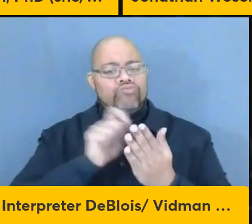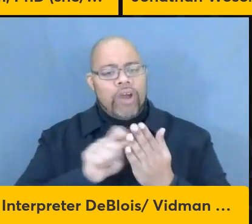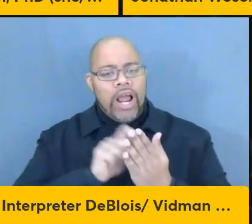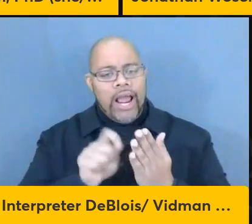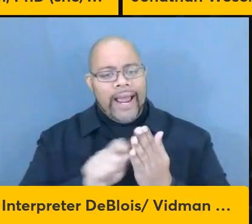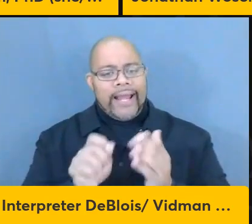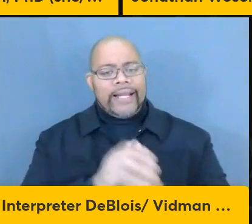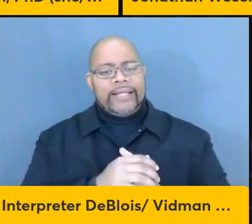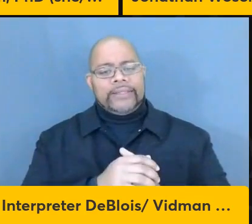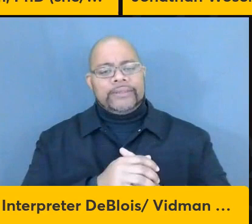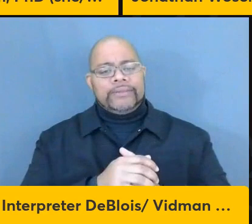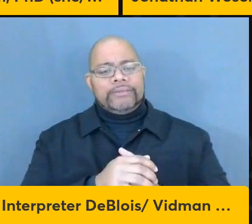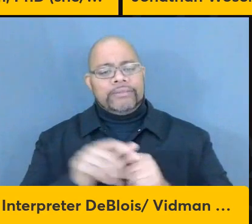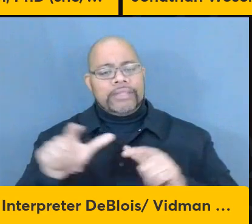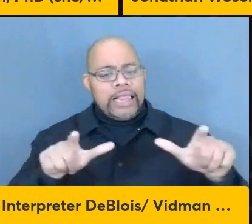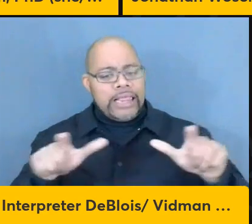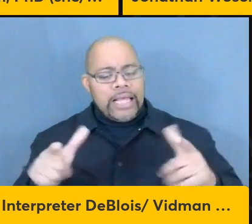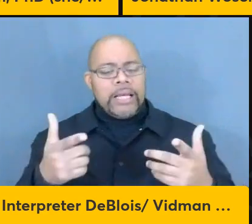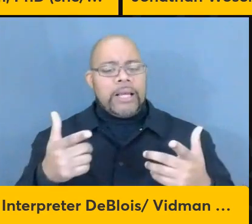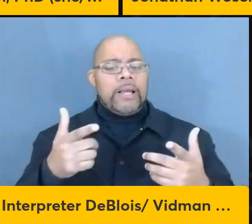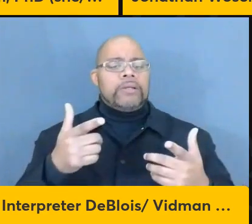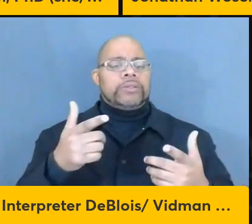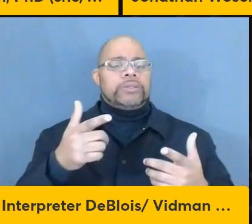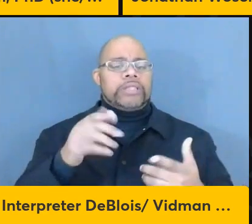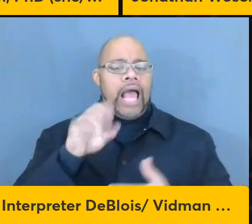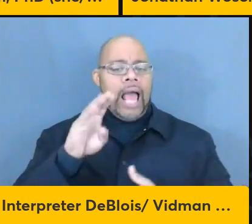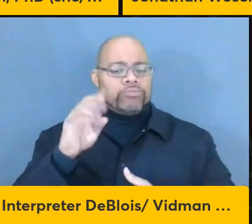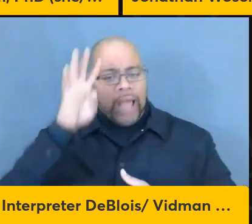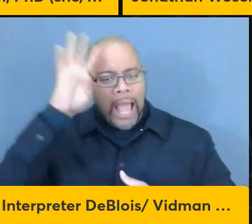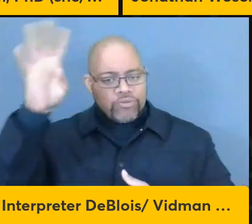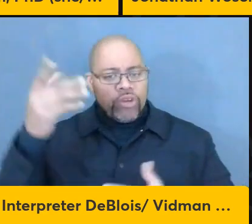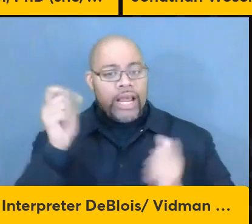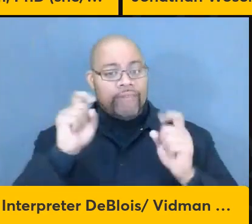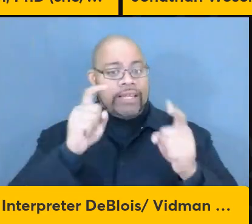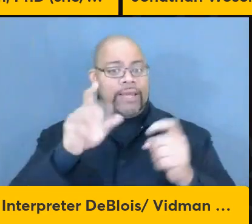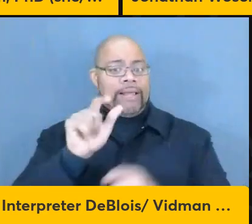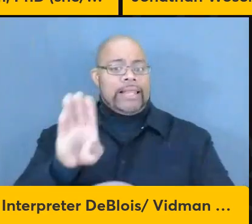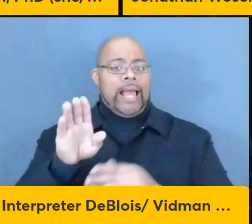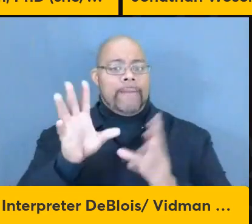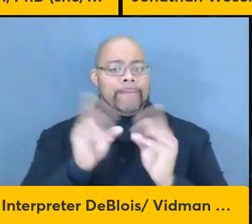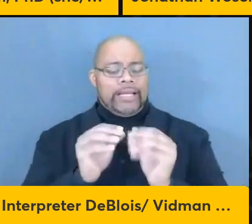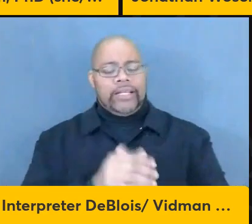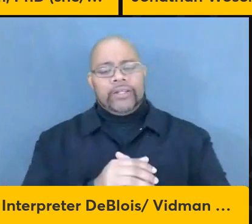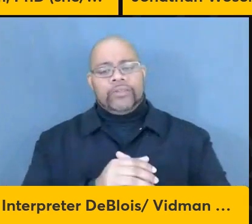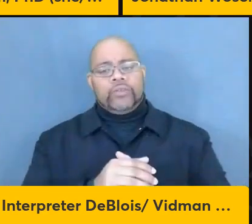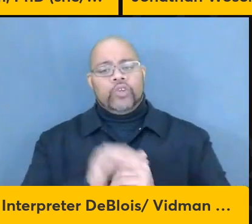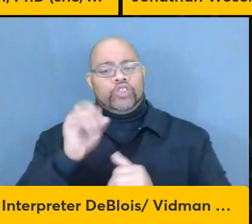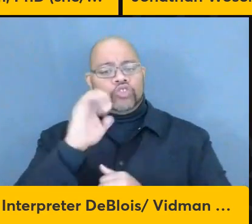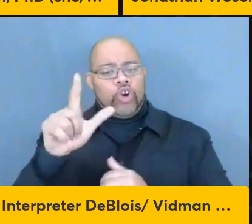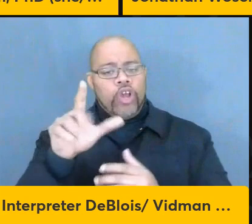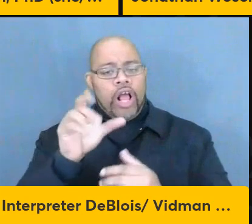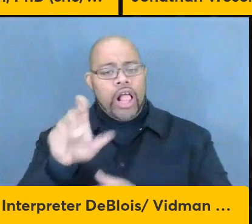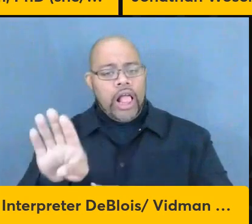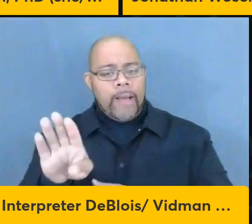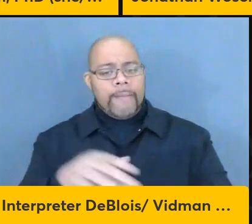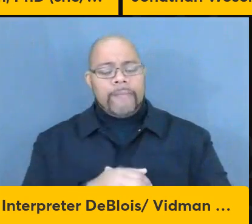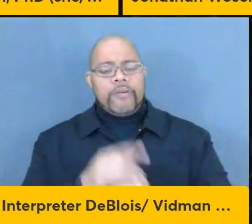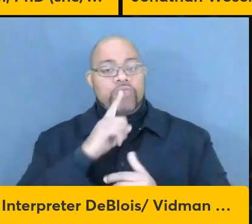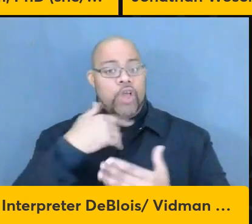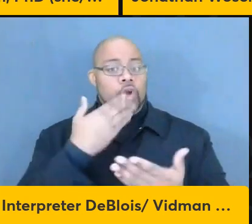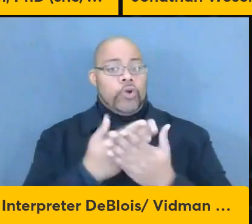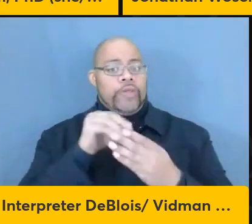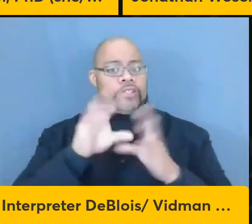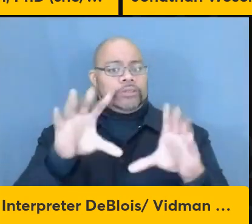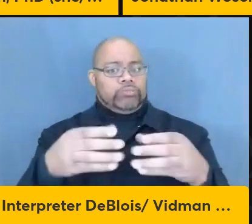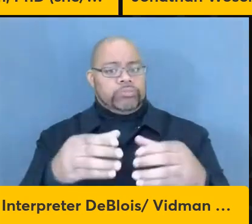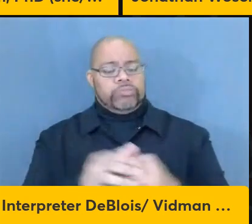like lay abstracts, and anytime you had to give a lab meeting or journal club, like I was always really good in those